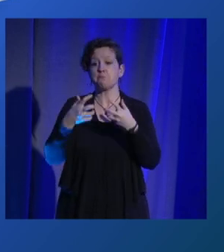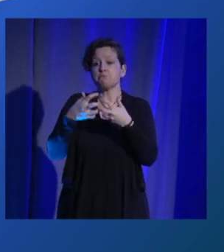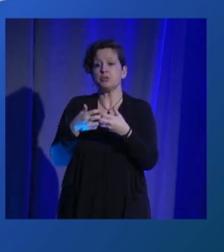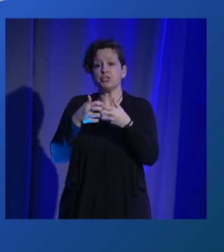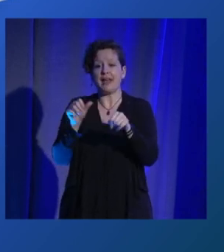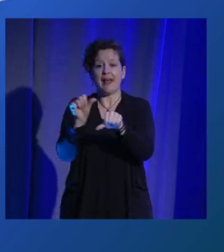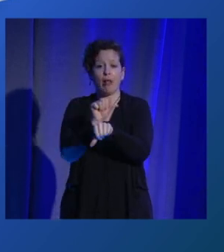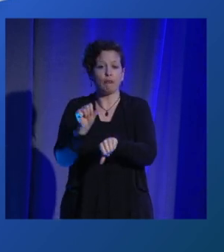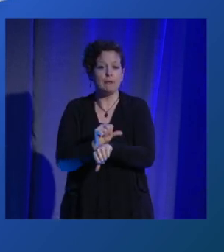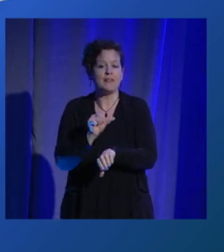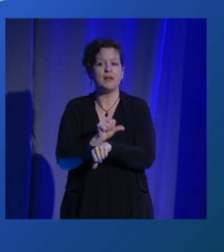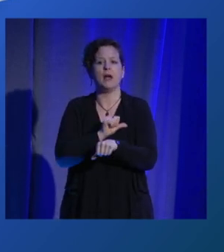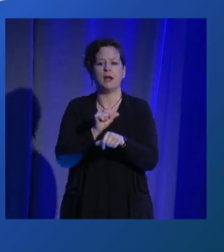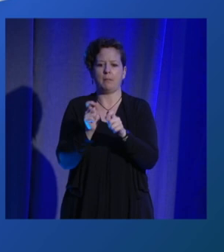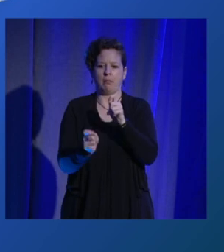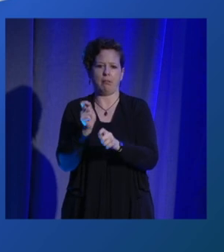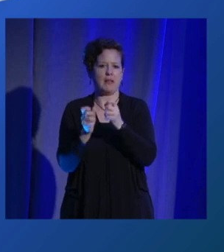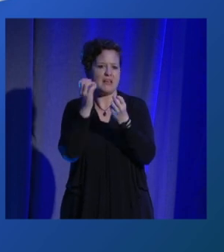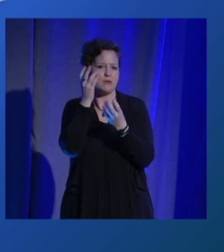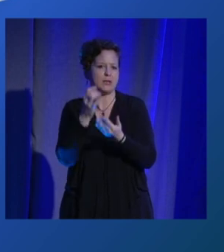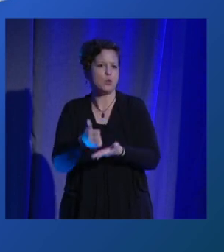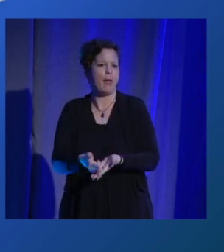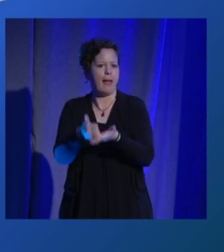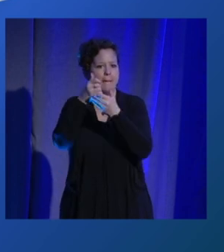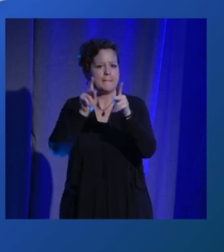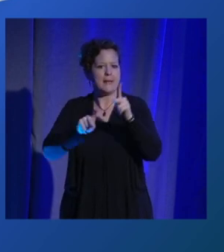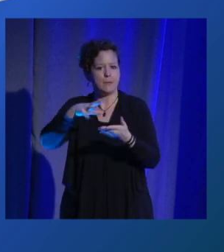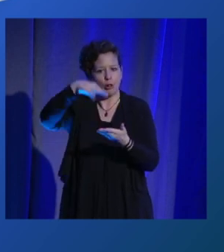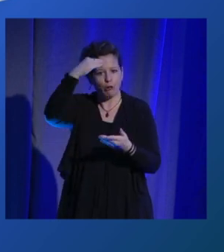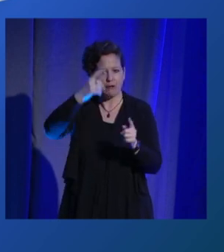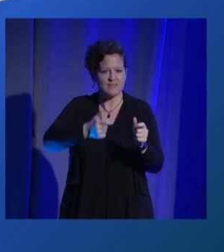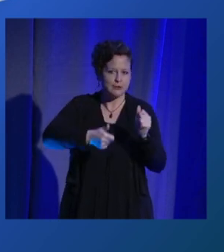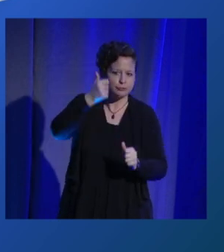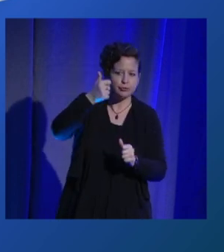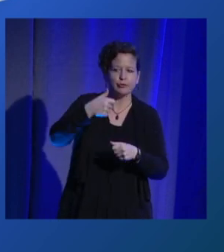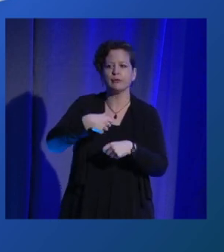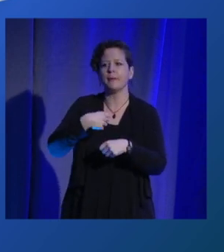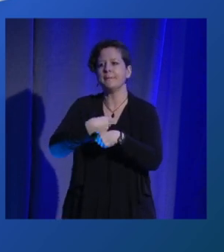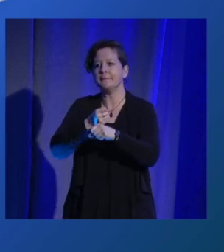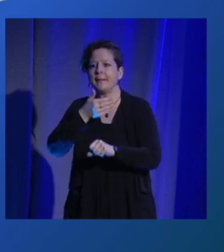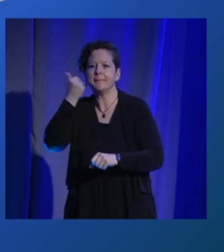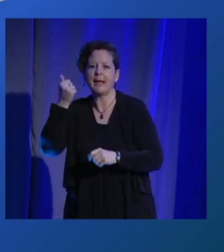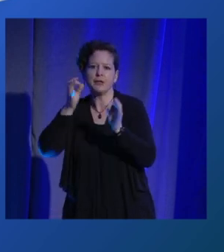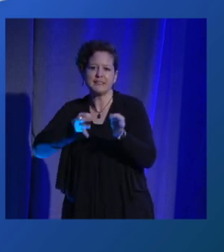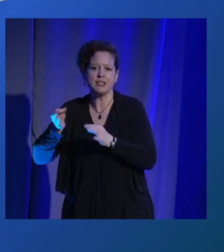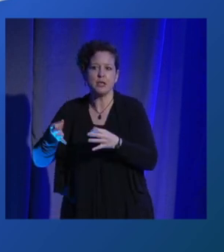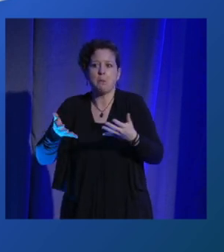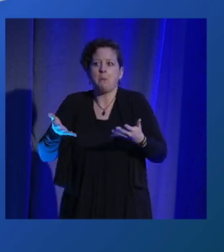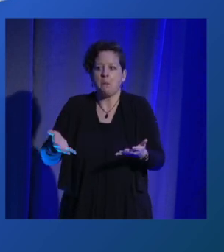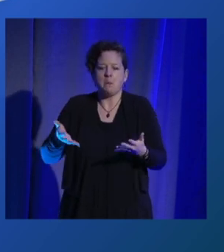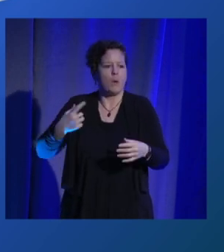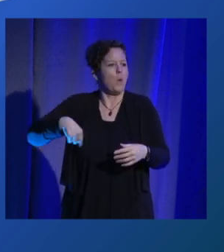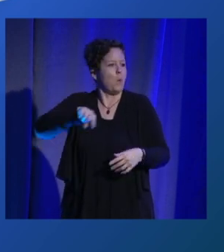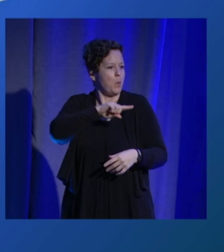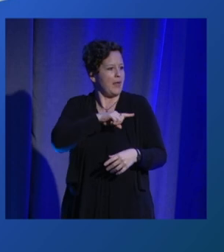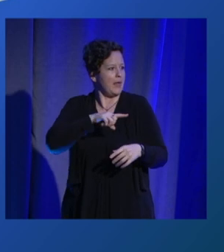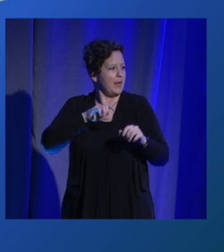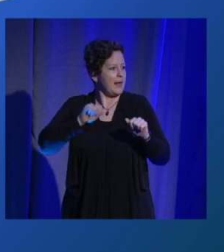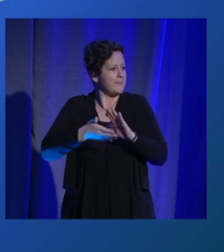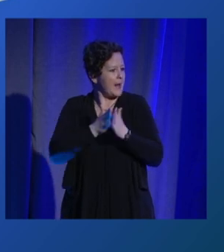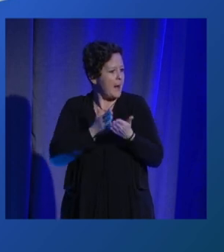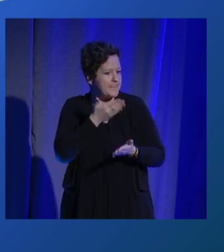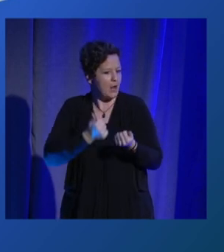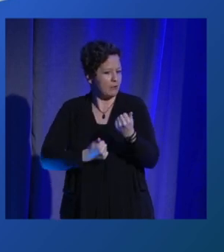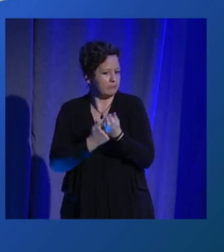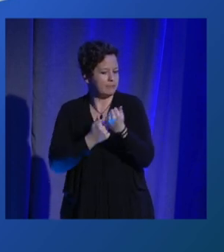tune information so we can learn faster we can make better decisions we can be uh better uh advocates for